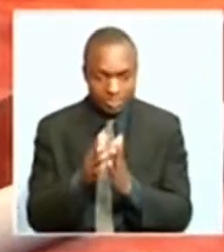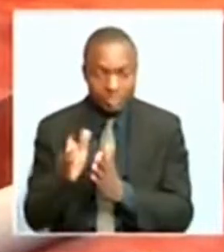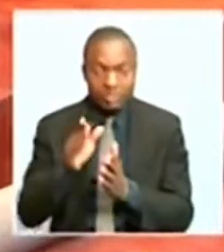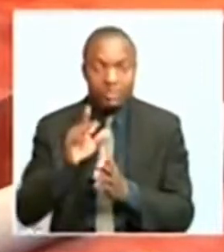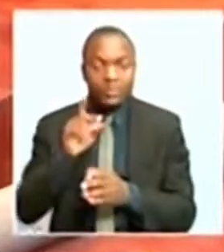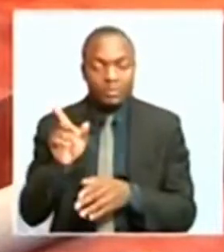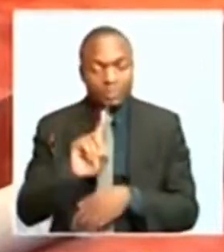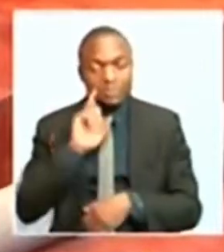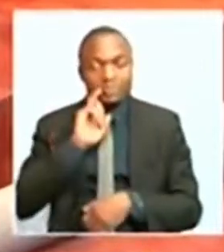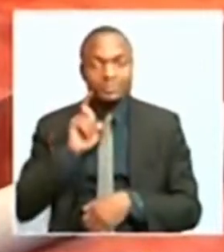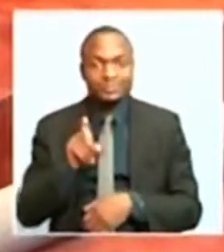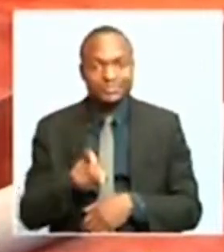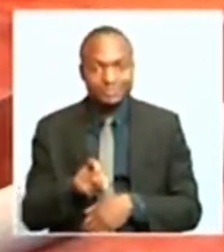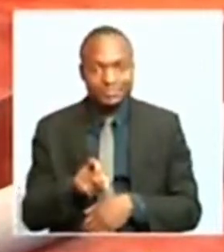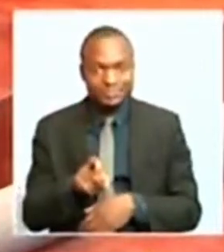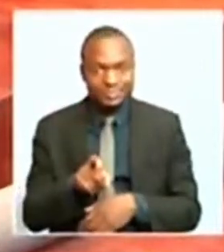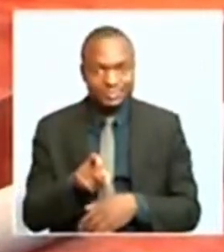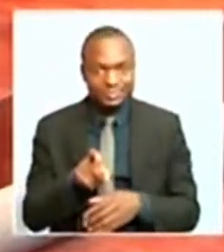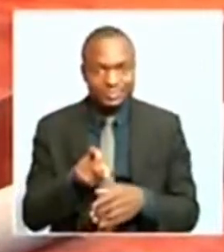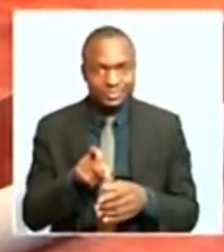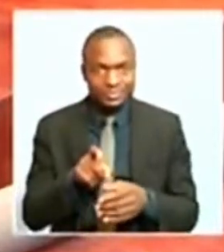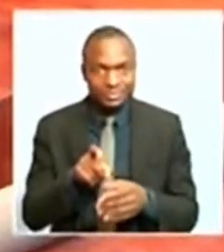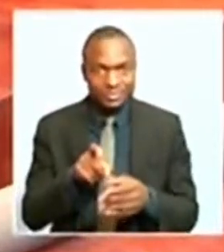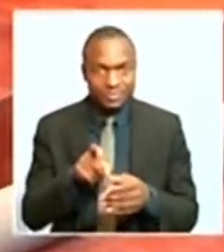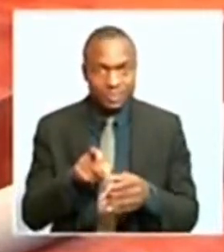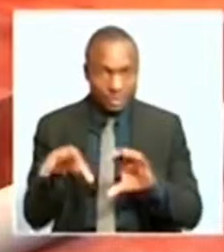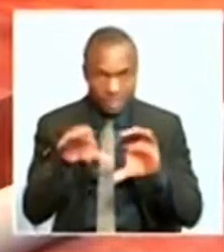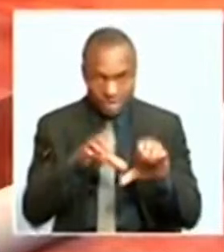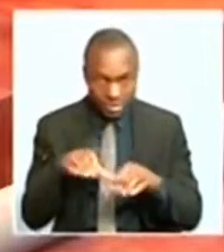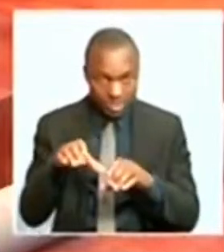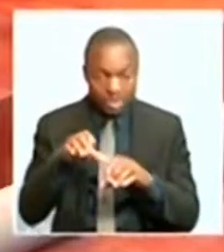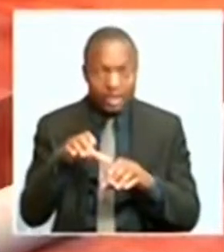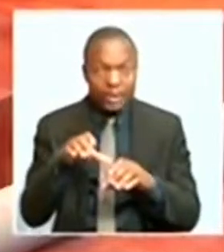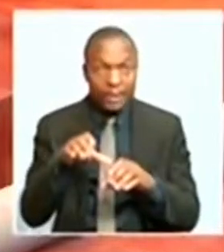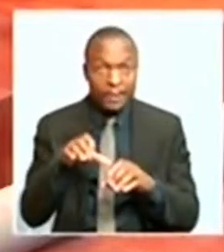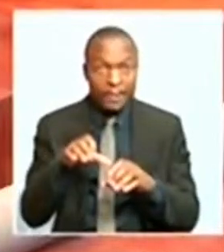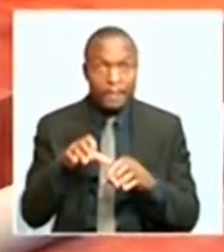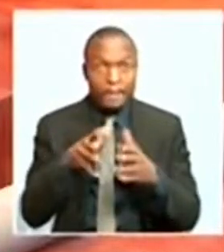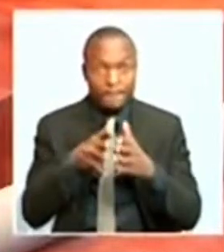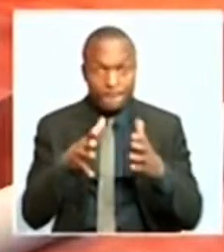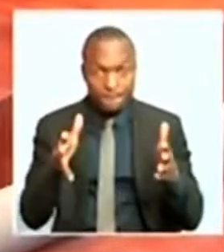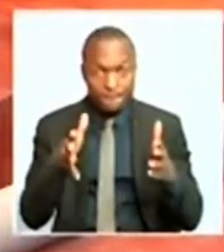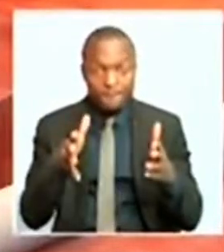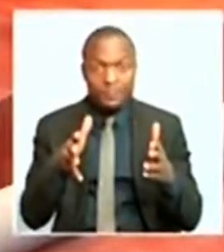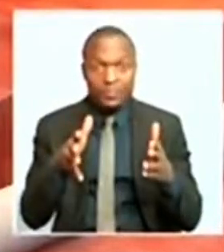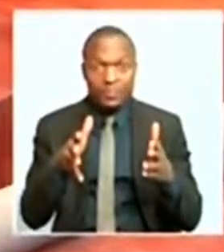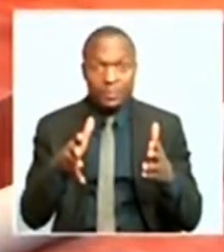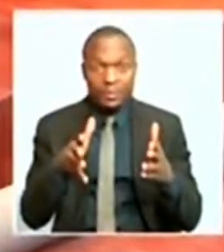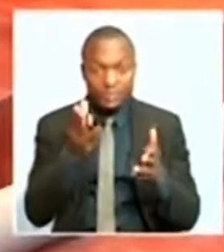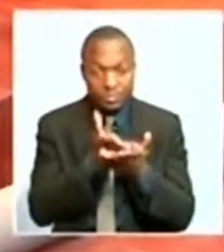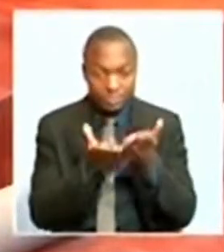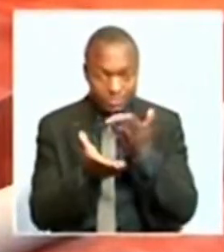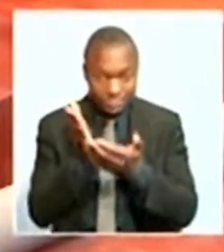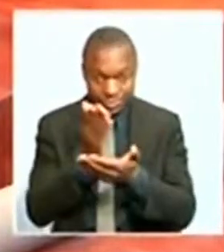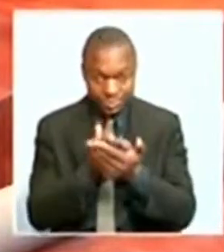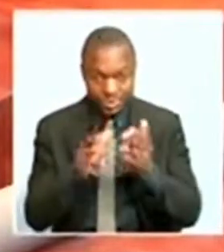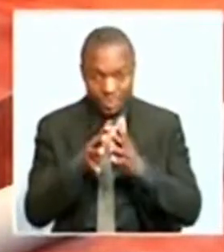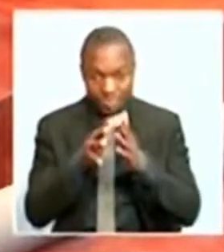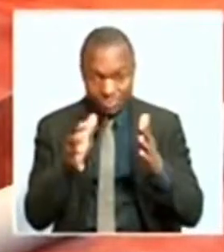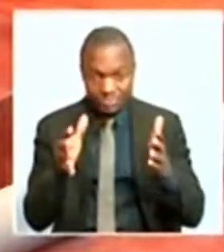to do capital contributions, because there are certain organizations which call on capital, which we